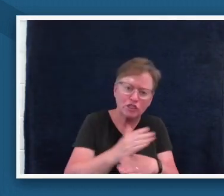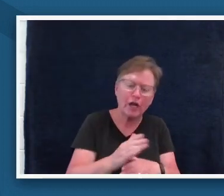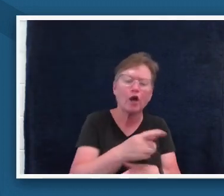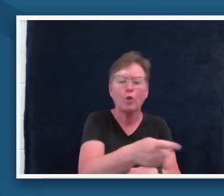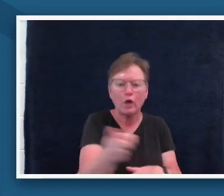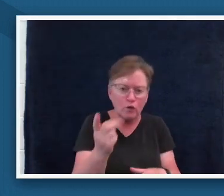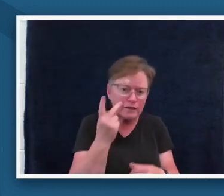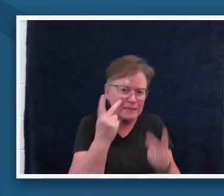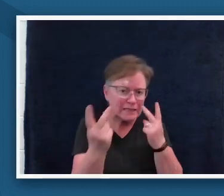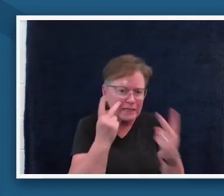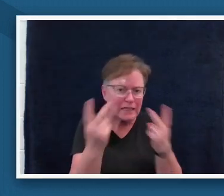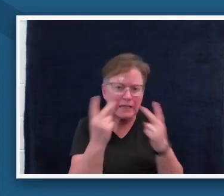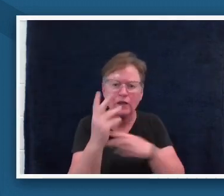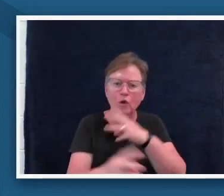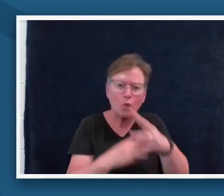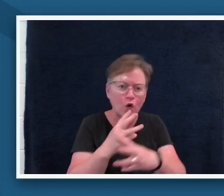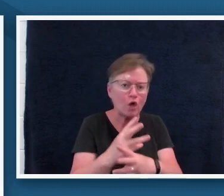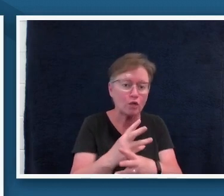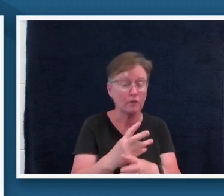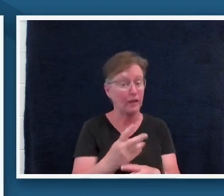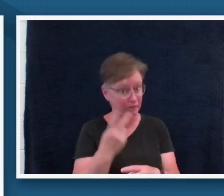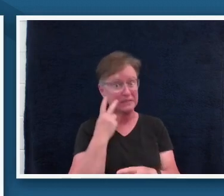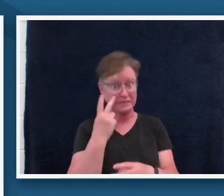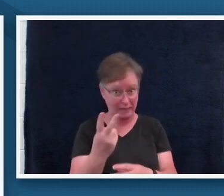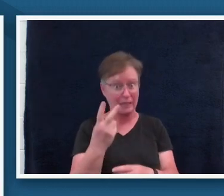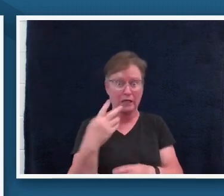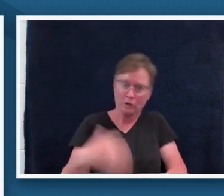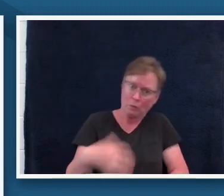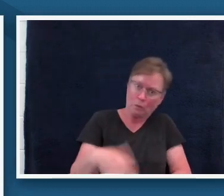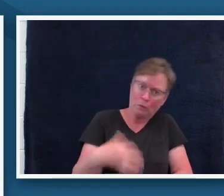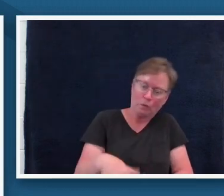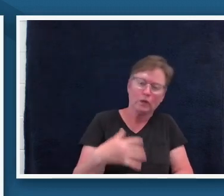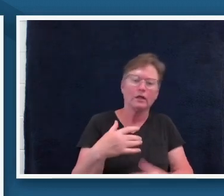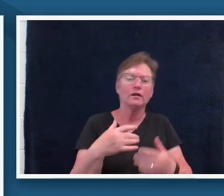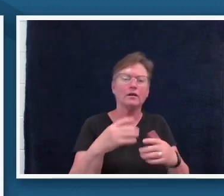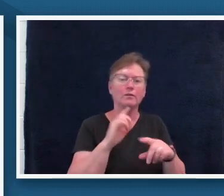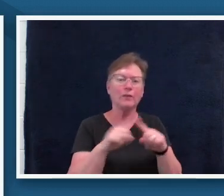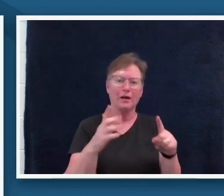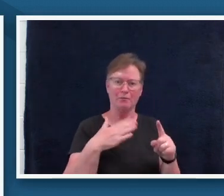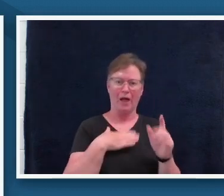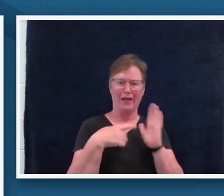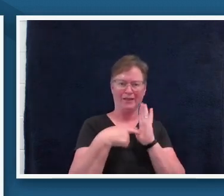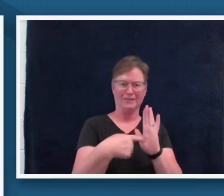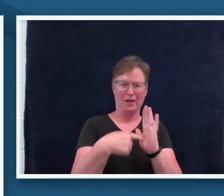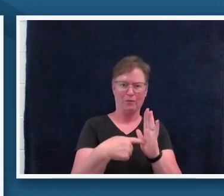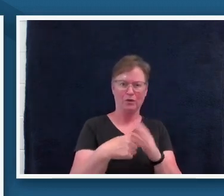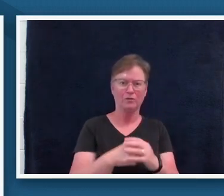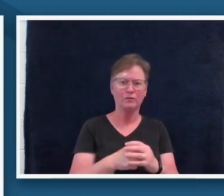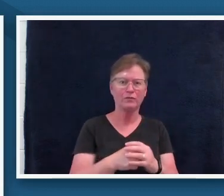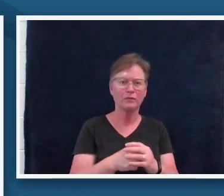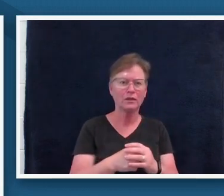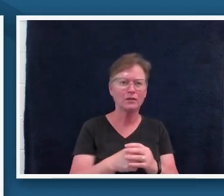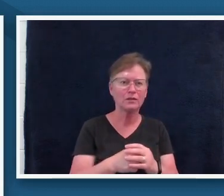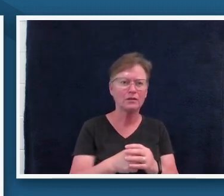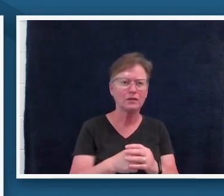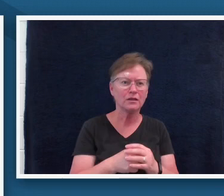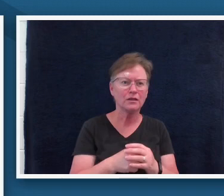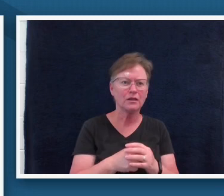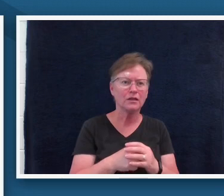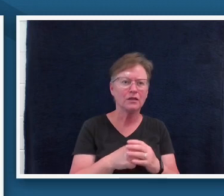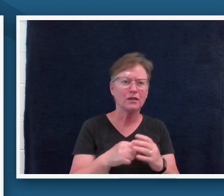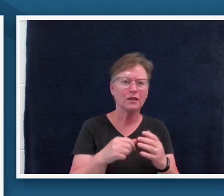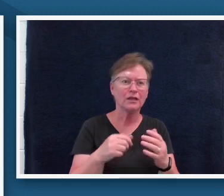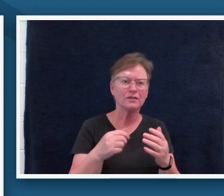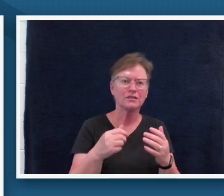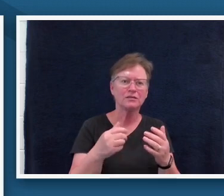seen some things. And so my example to them is bullying. And then they share out things that they've